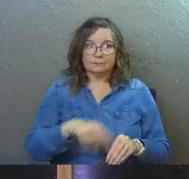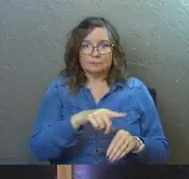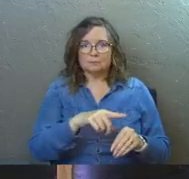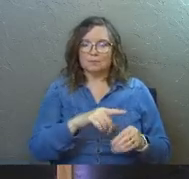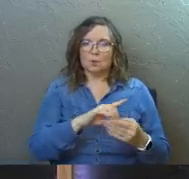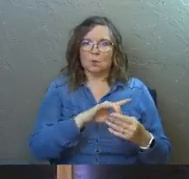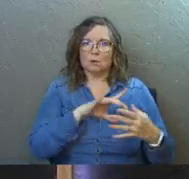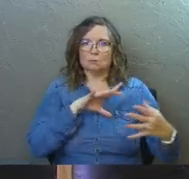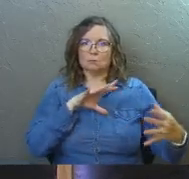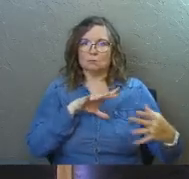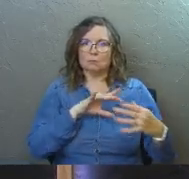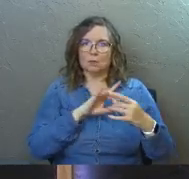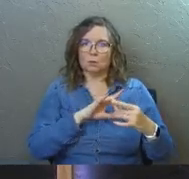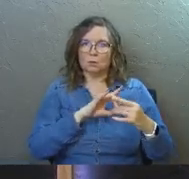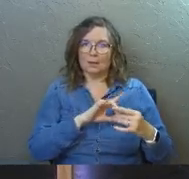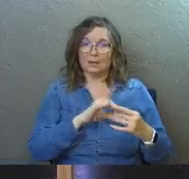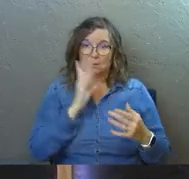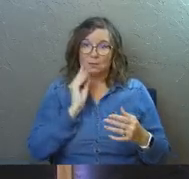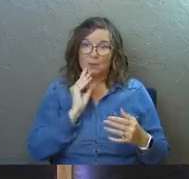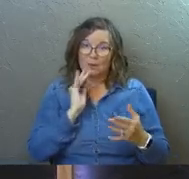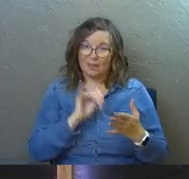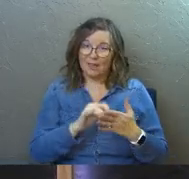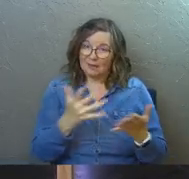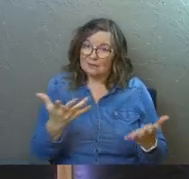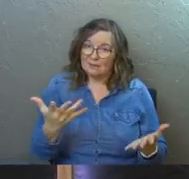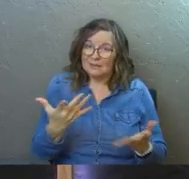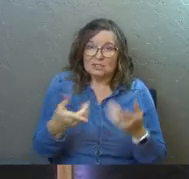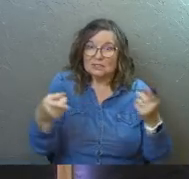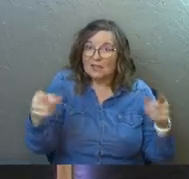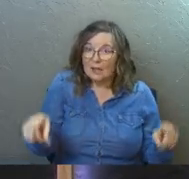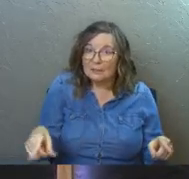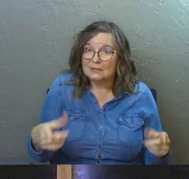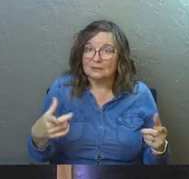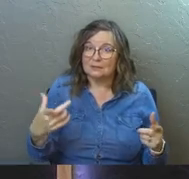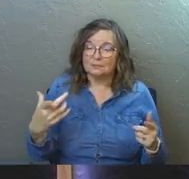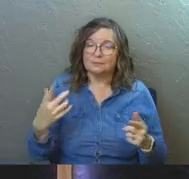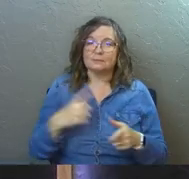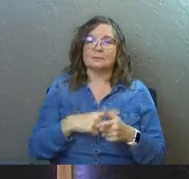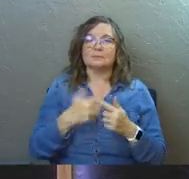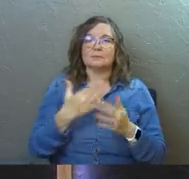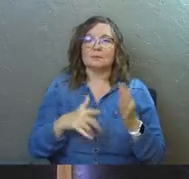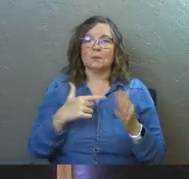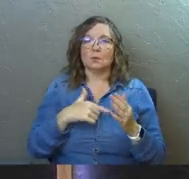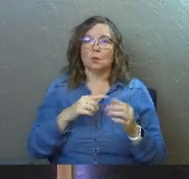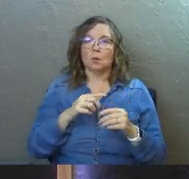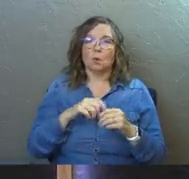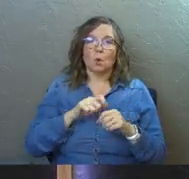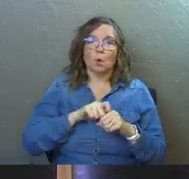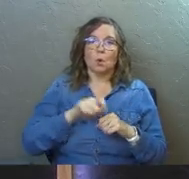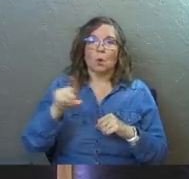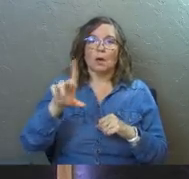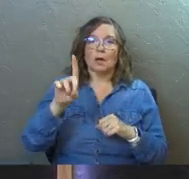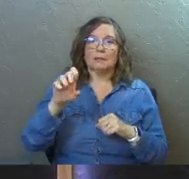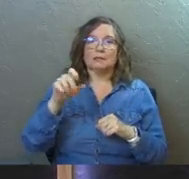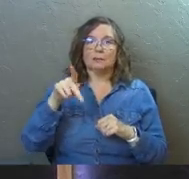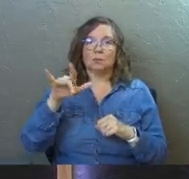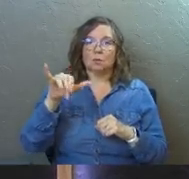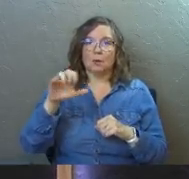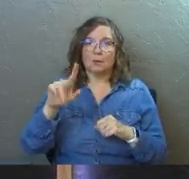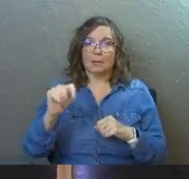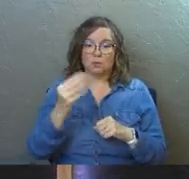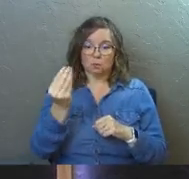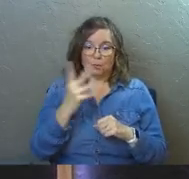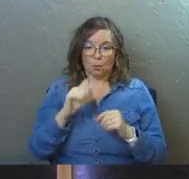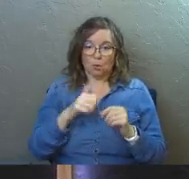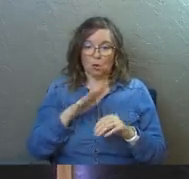experienced that lessening of the bond. Yes, it just happens. And then some of you go on deployments, and you've told me about the